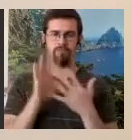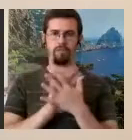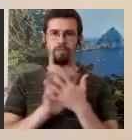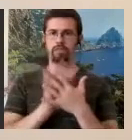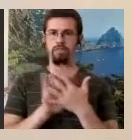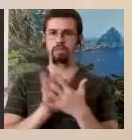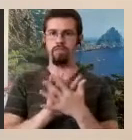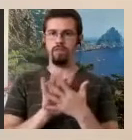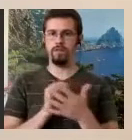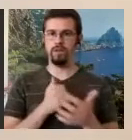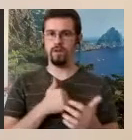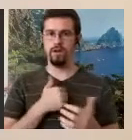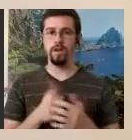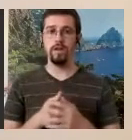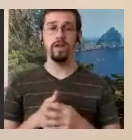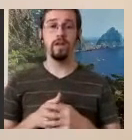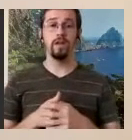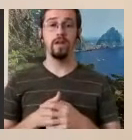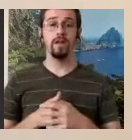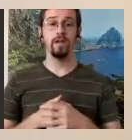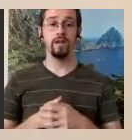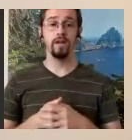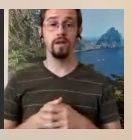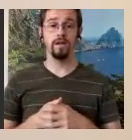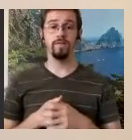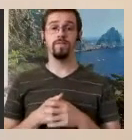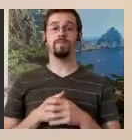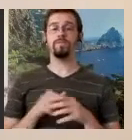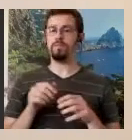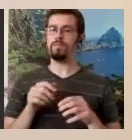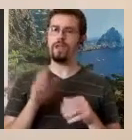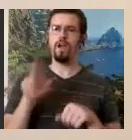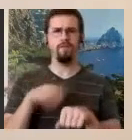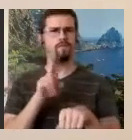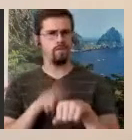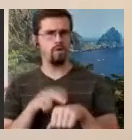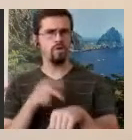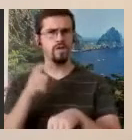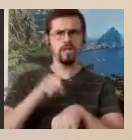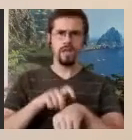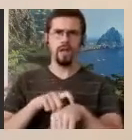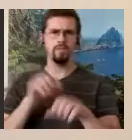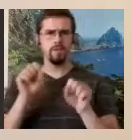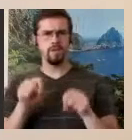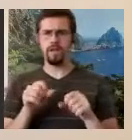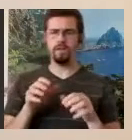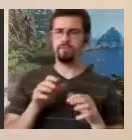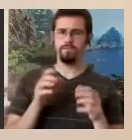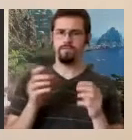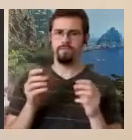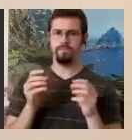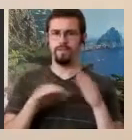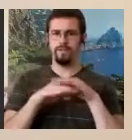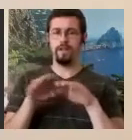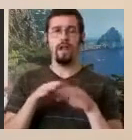available. Sure, in time whenever I know it just happened. You see, it was on July 9th, I think. Isn't that right, that you defended